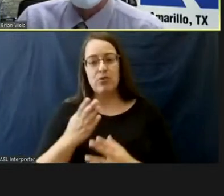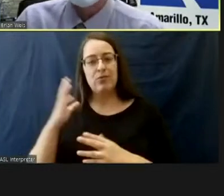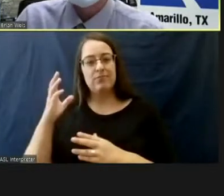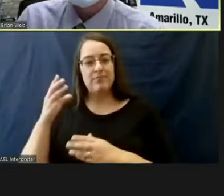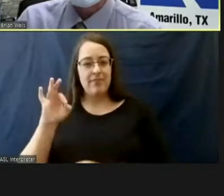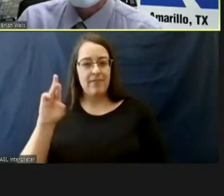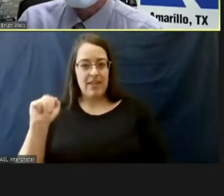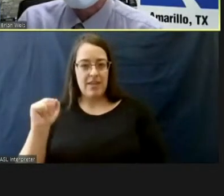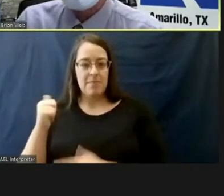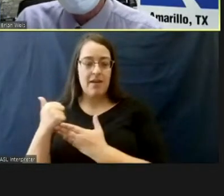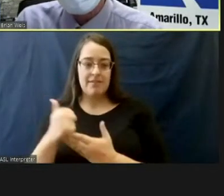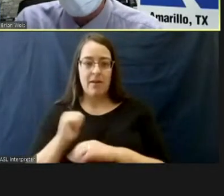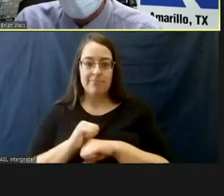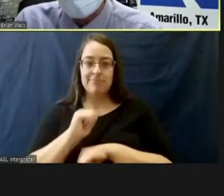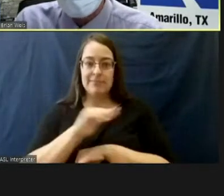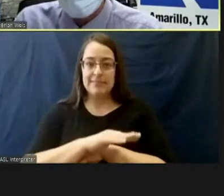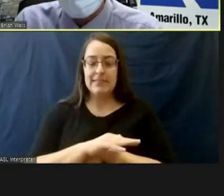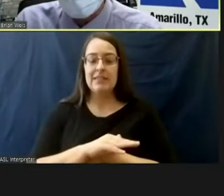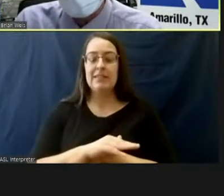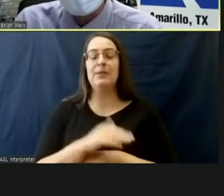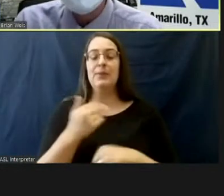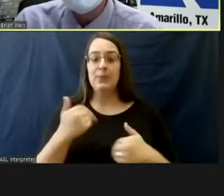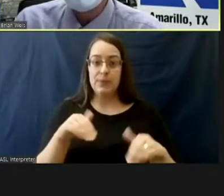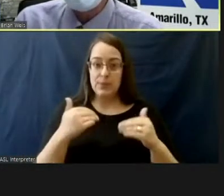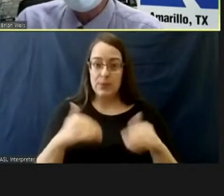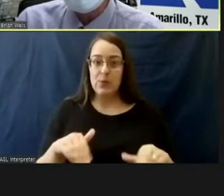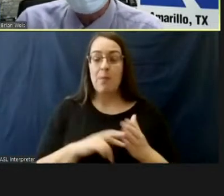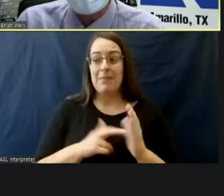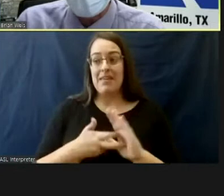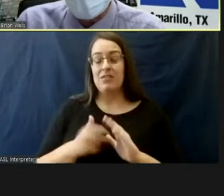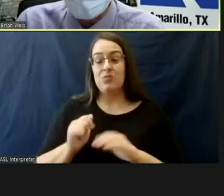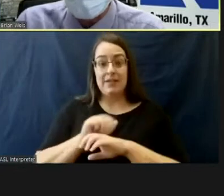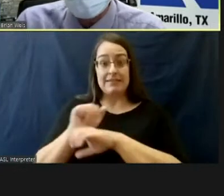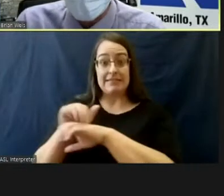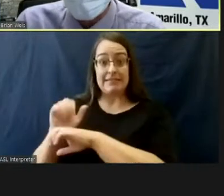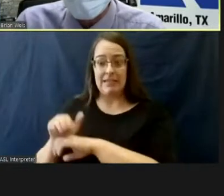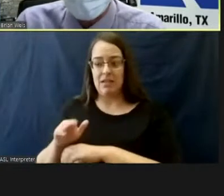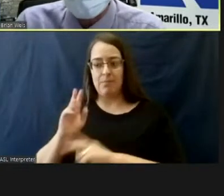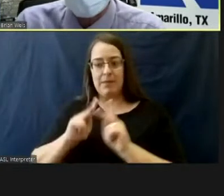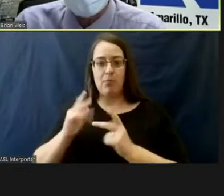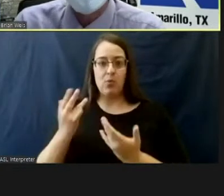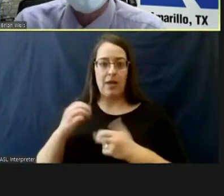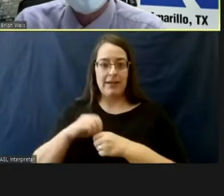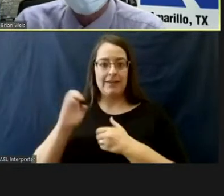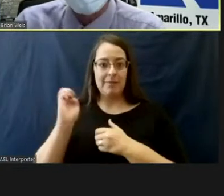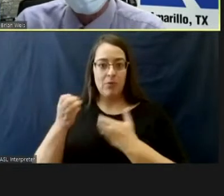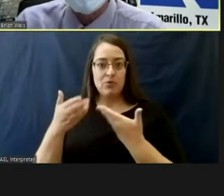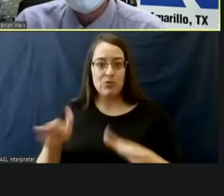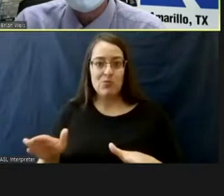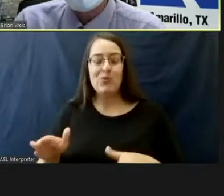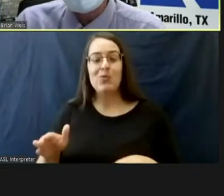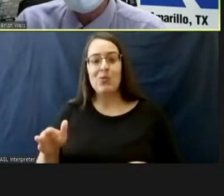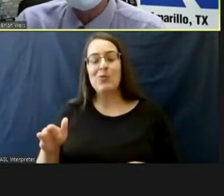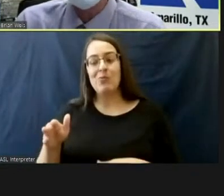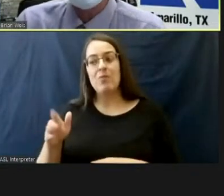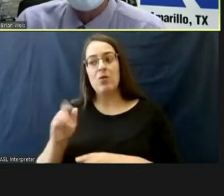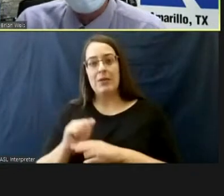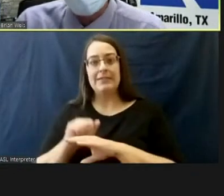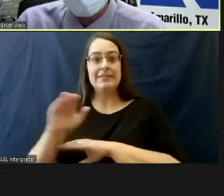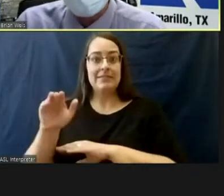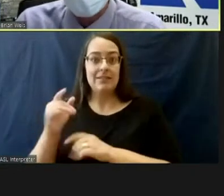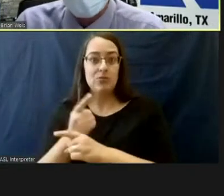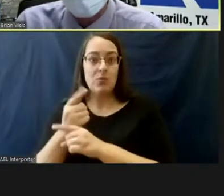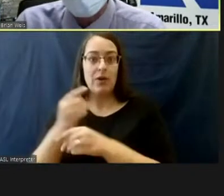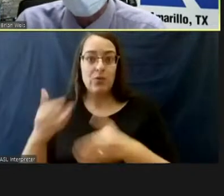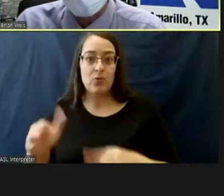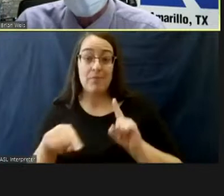certainly helped. Not only are we reducing the holds in our ED, but we also talked about all those holds out in the regional facilities. Then normally these patients would